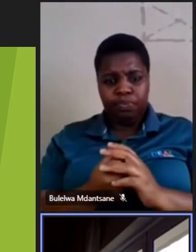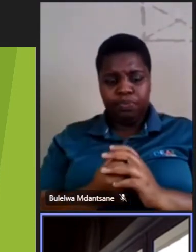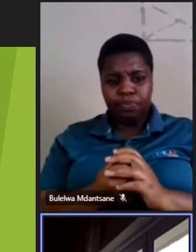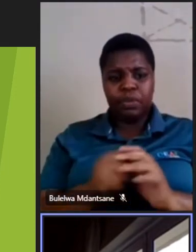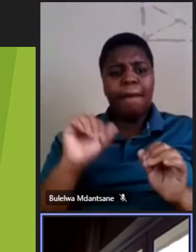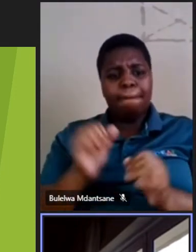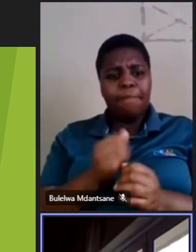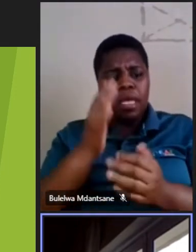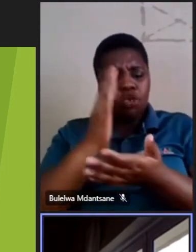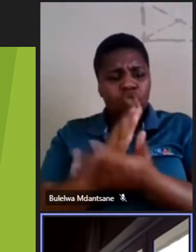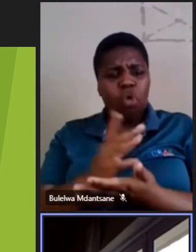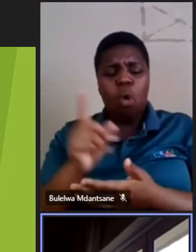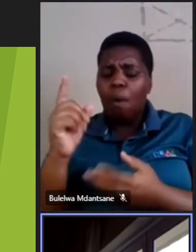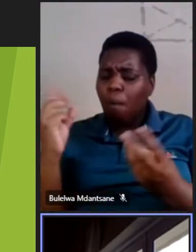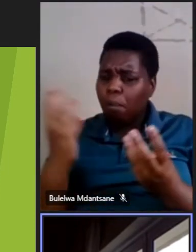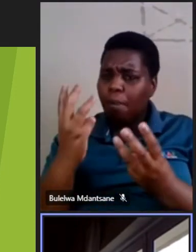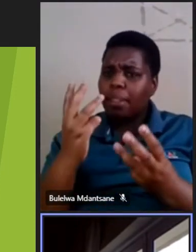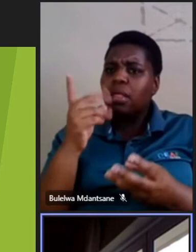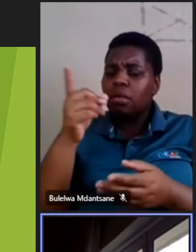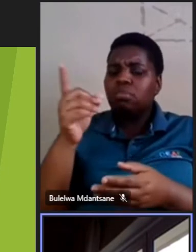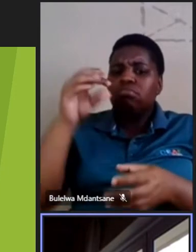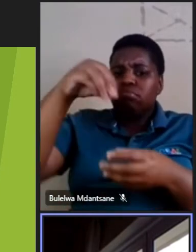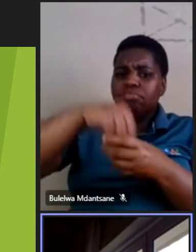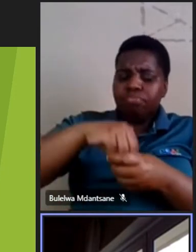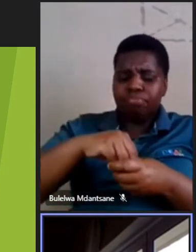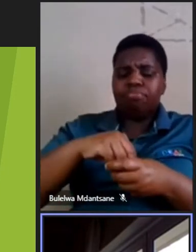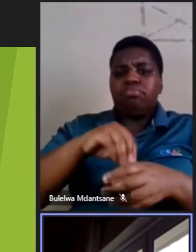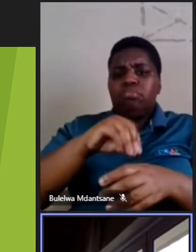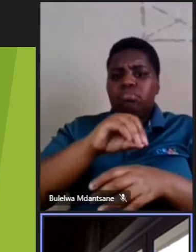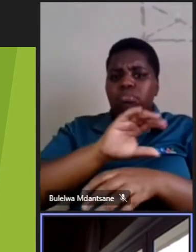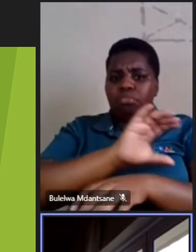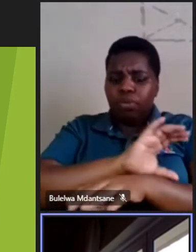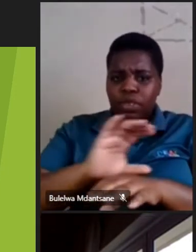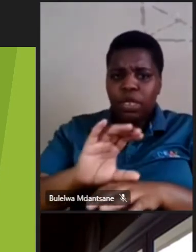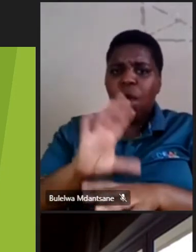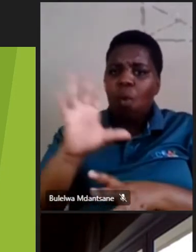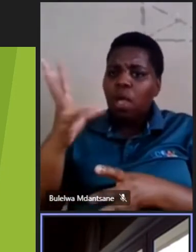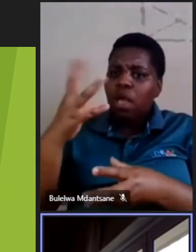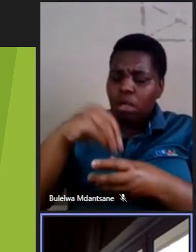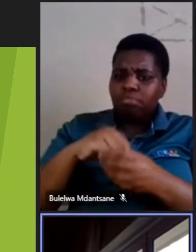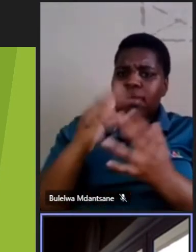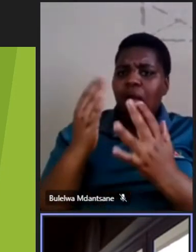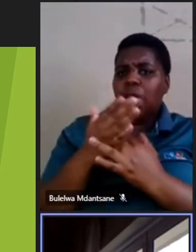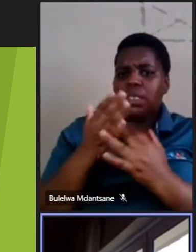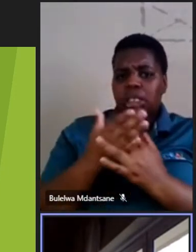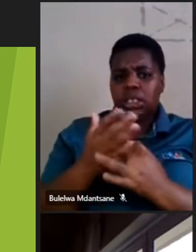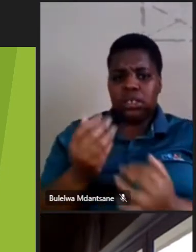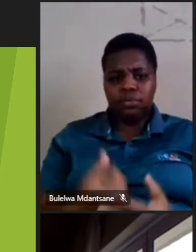course attendees with visual impairments were included. Next slide.